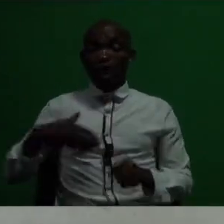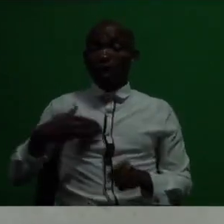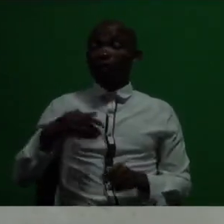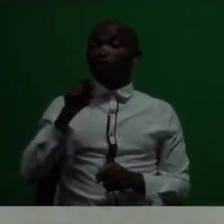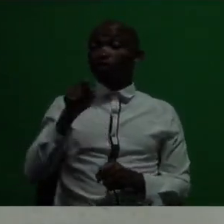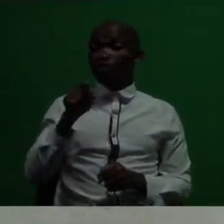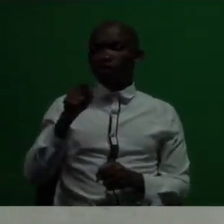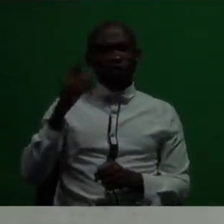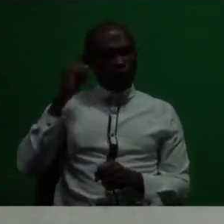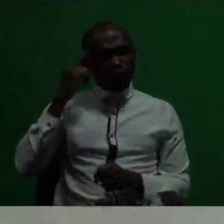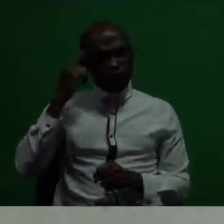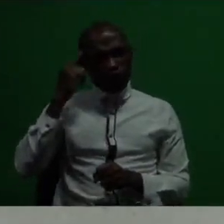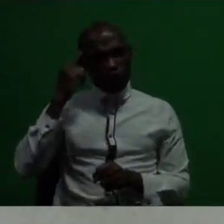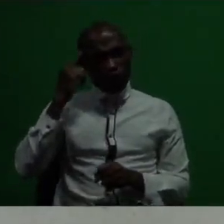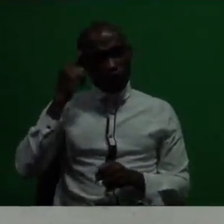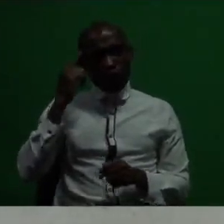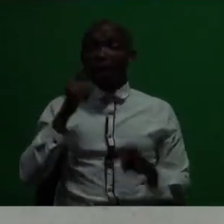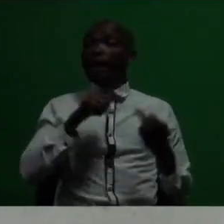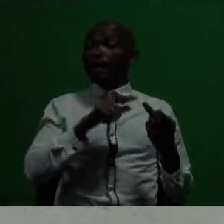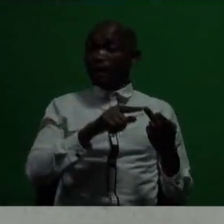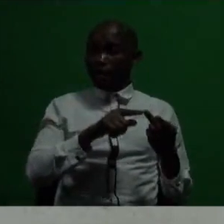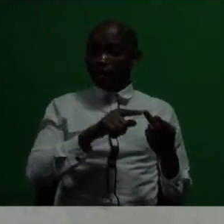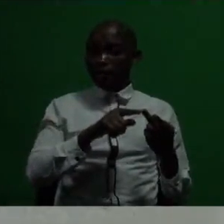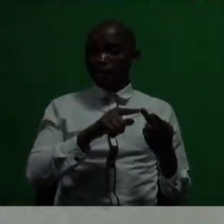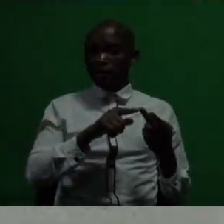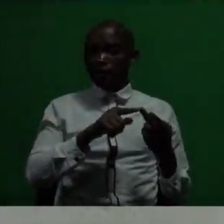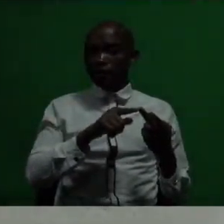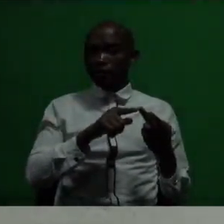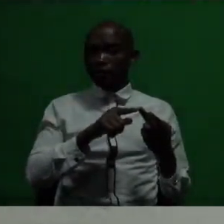want you to observe again these